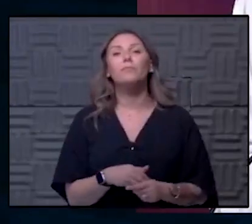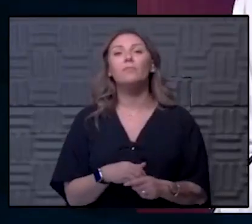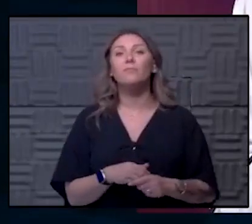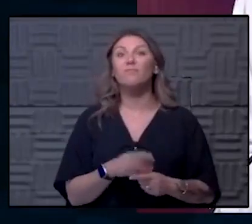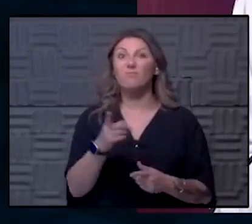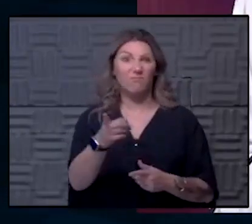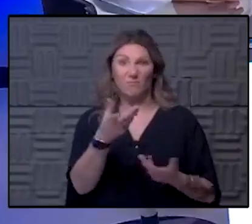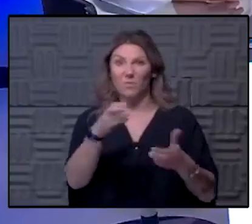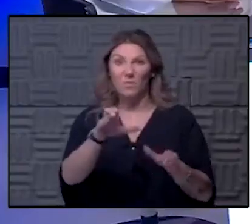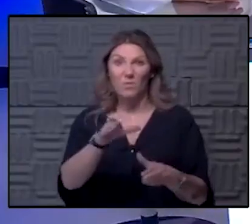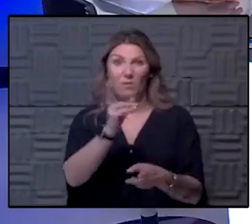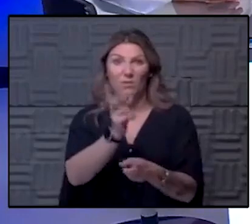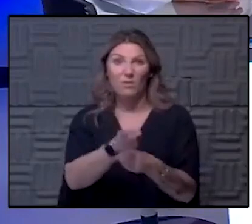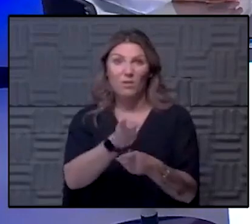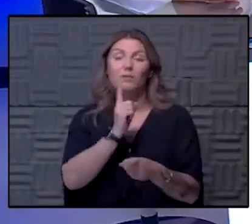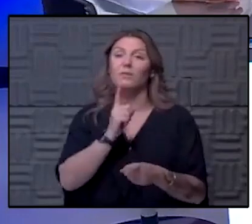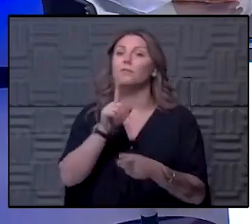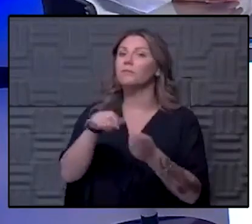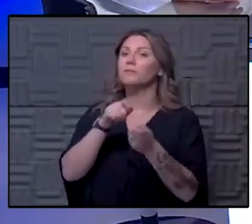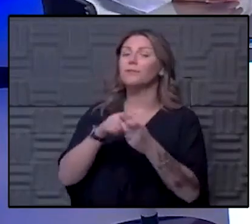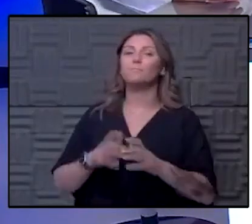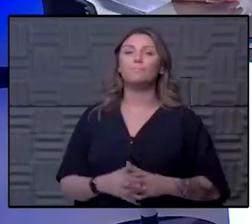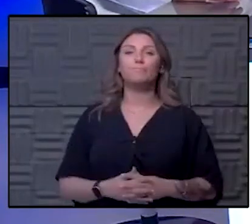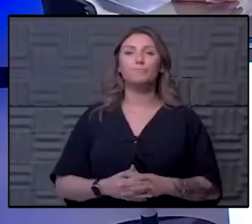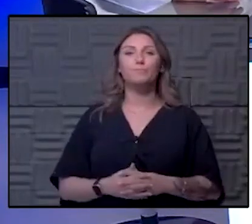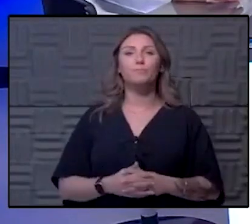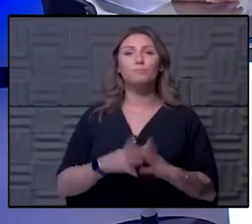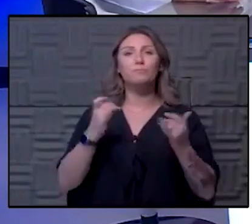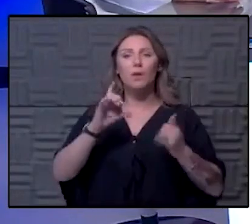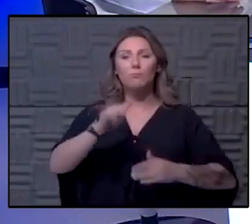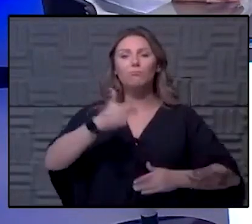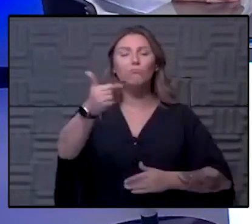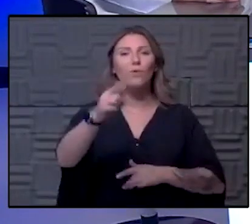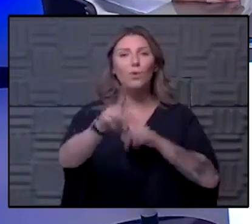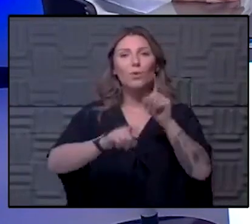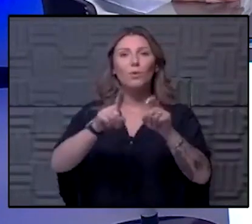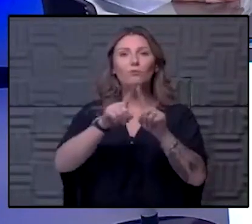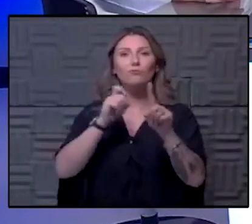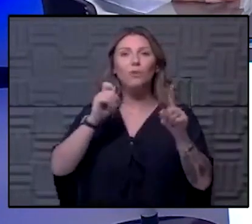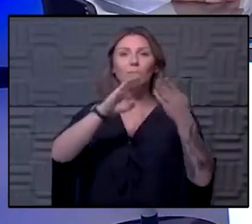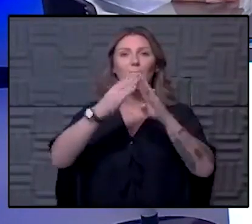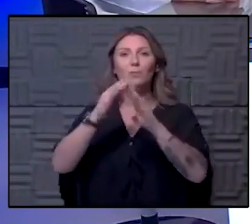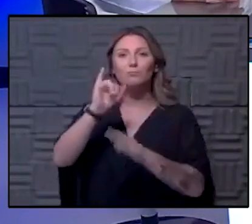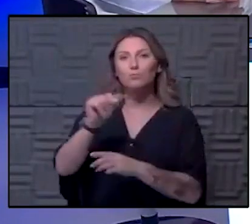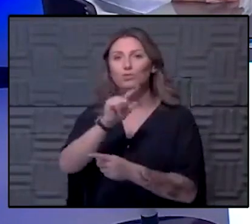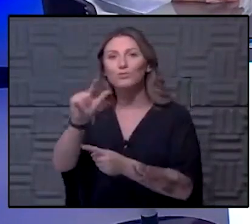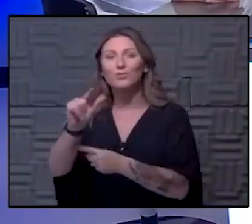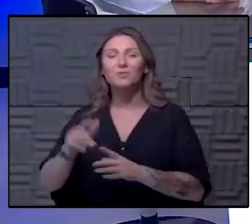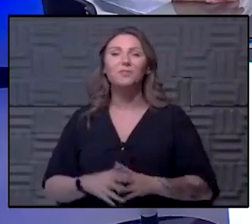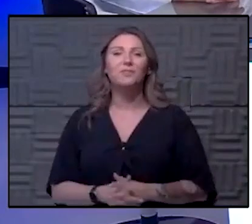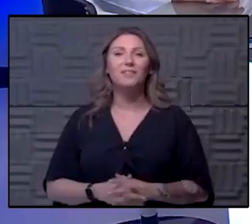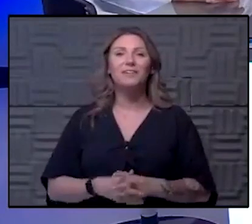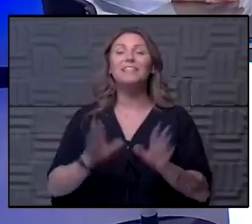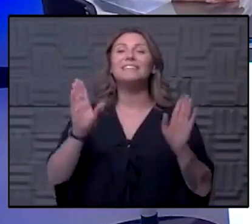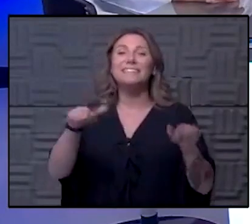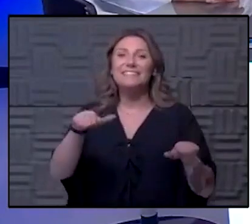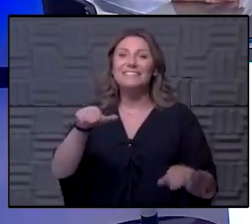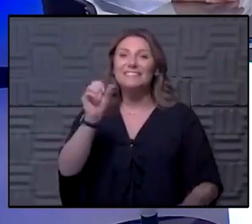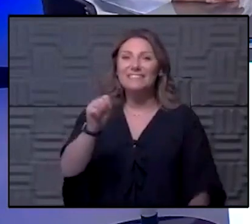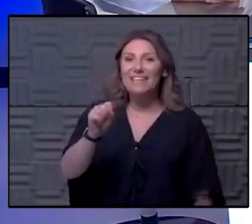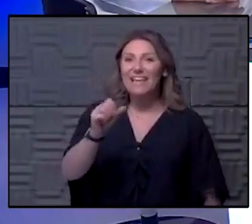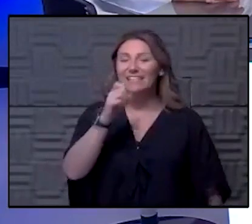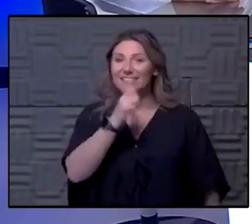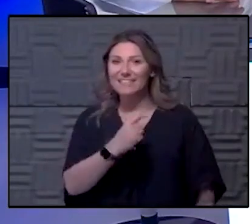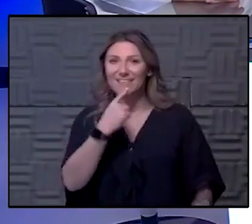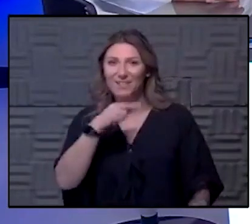Hawk, I think. No, exactly. All right, so let's turn and see if there are questions from the community. Jill. Oh, yes. They're not